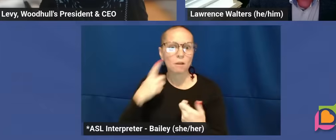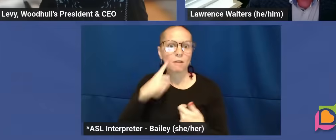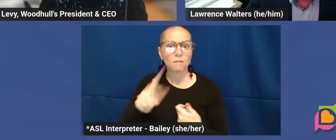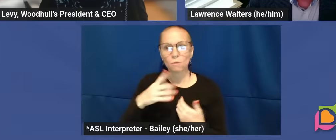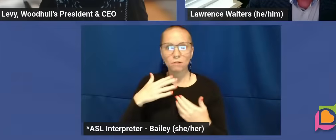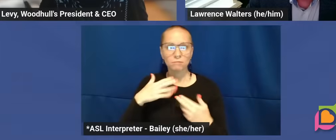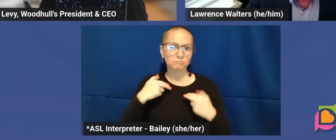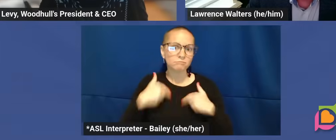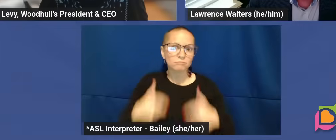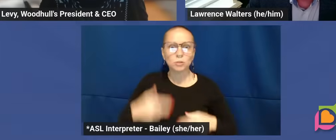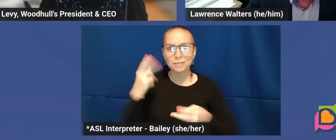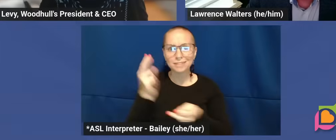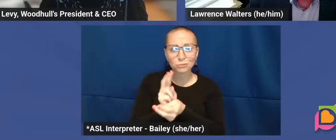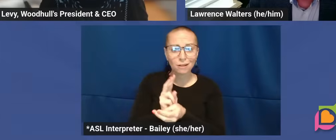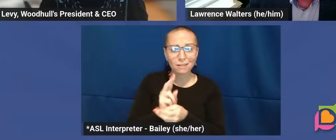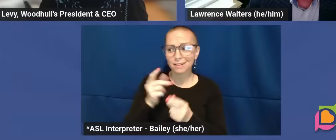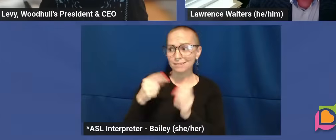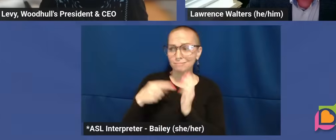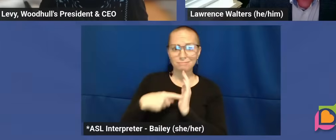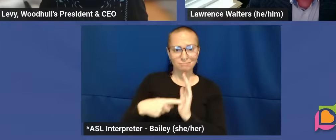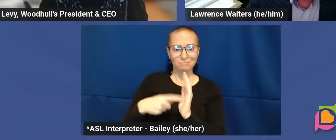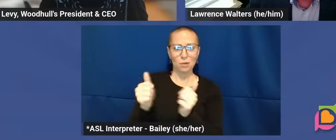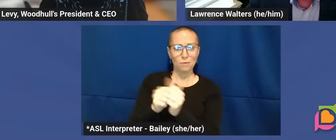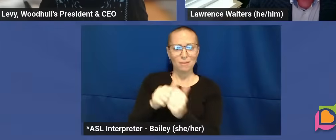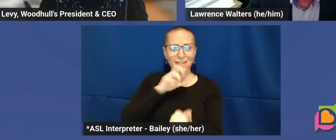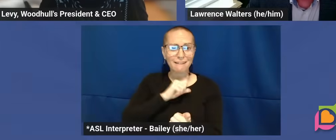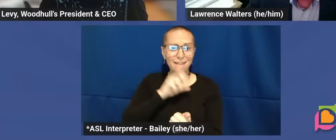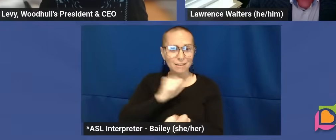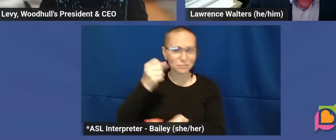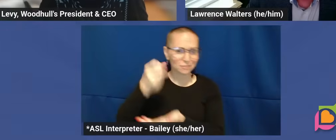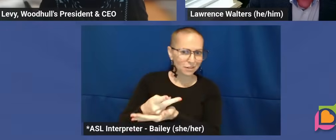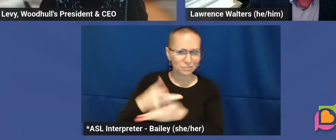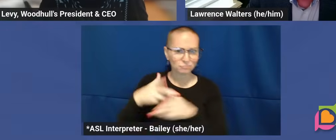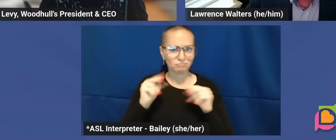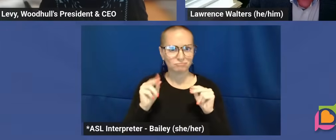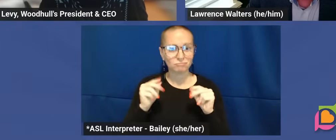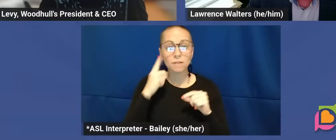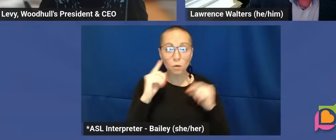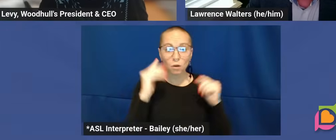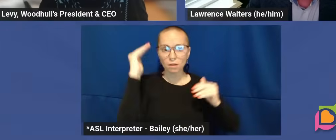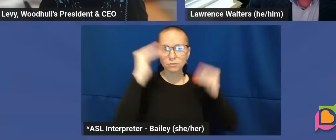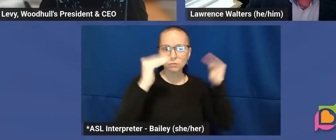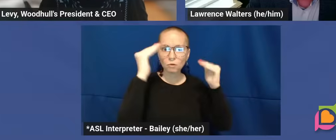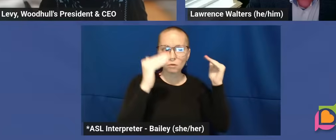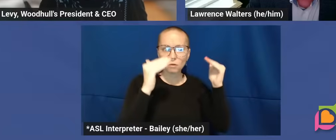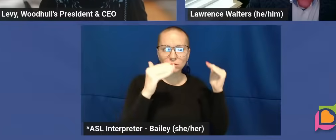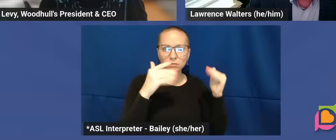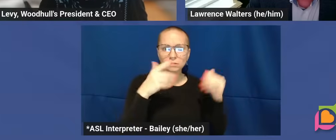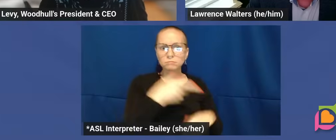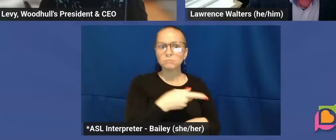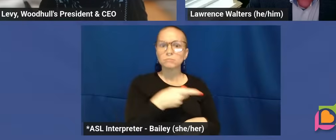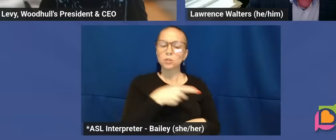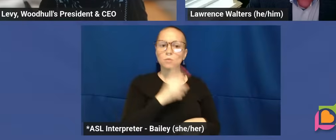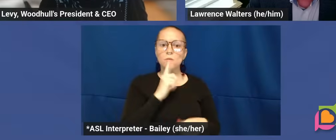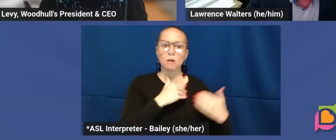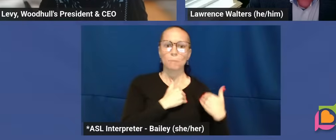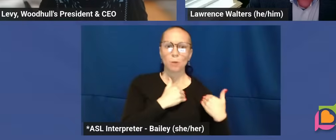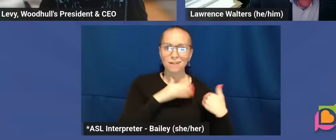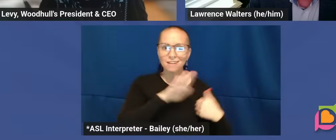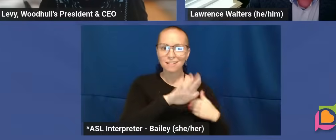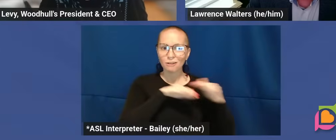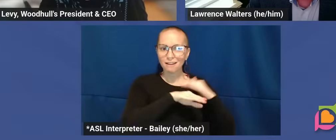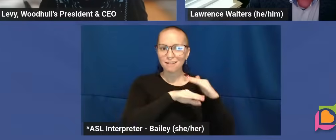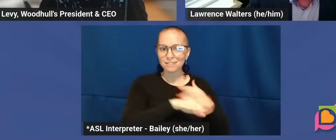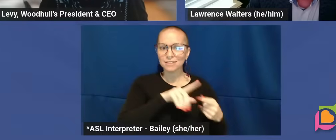verification. And as far as adults go, you are burdening their access